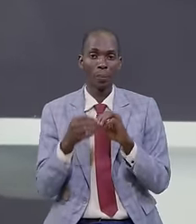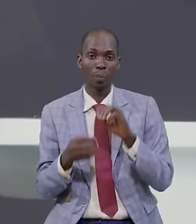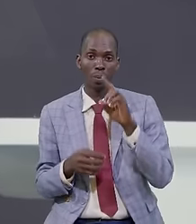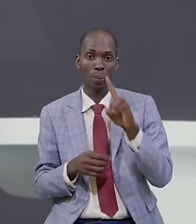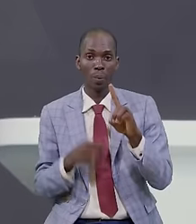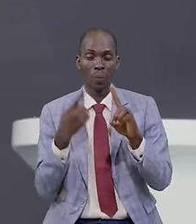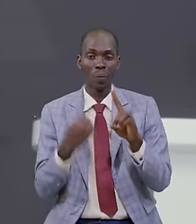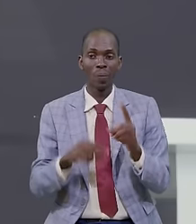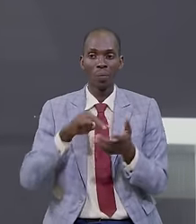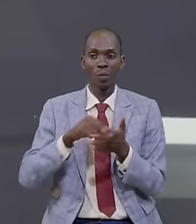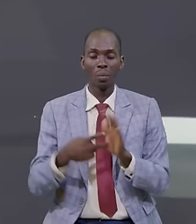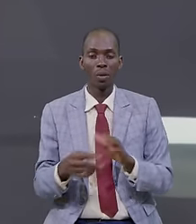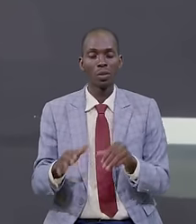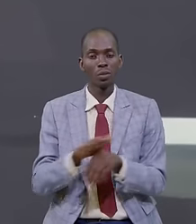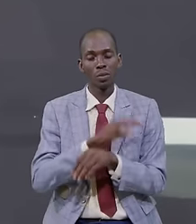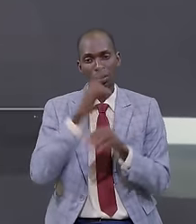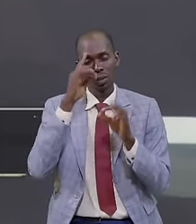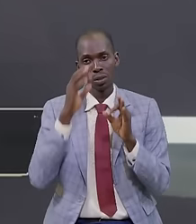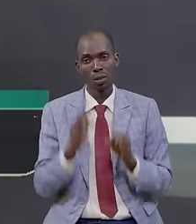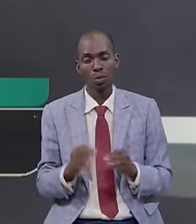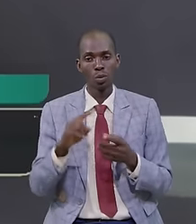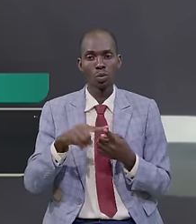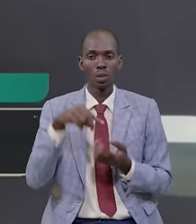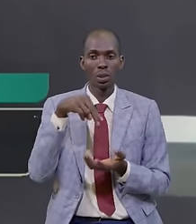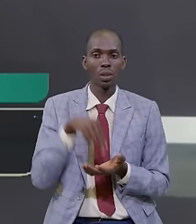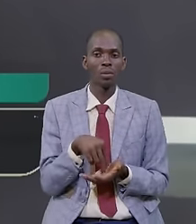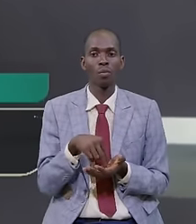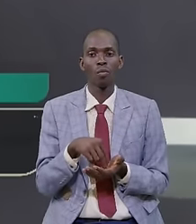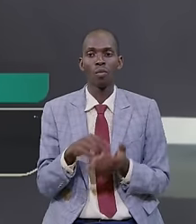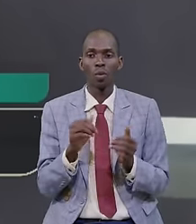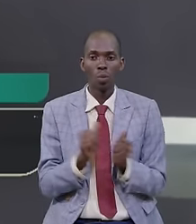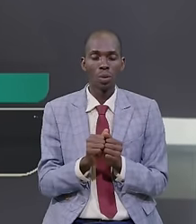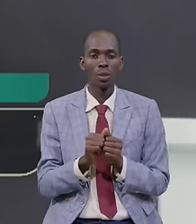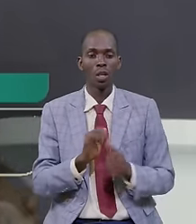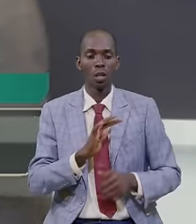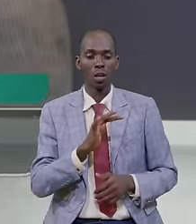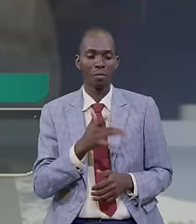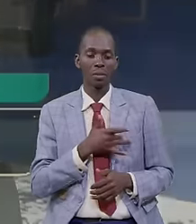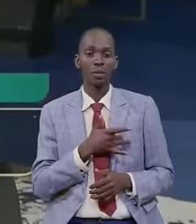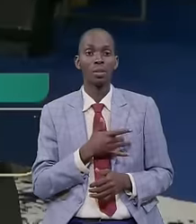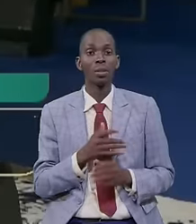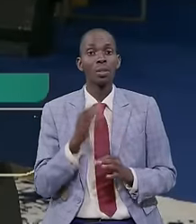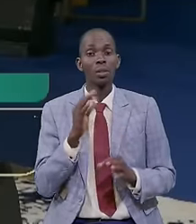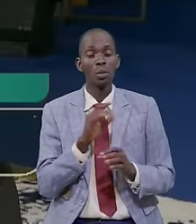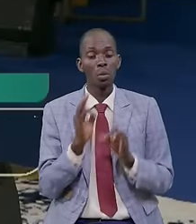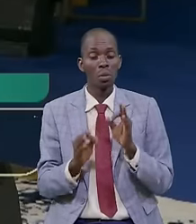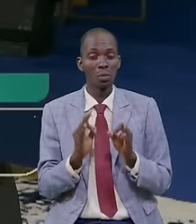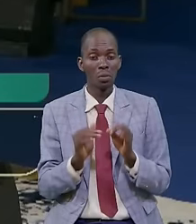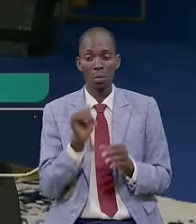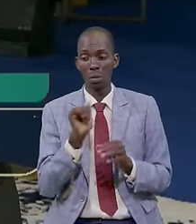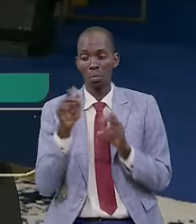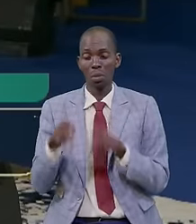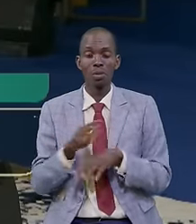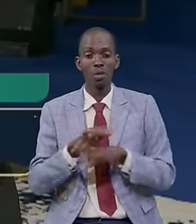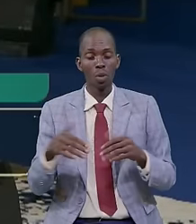purposeful decision to stand. Well, conviction. If a person does not have conviction, this